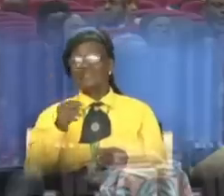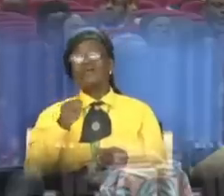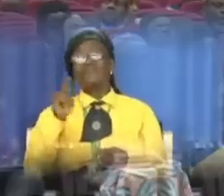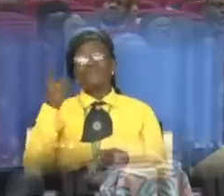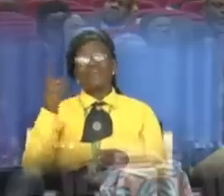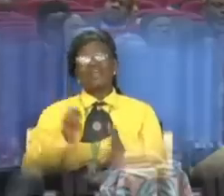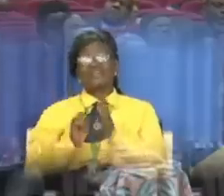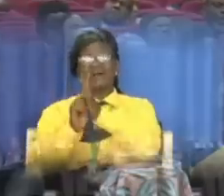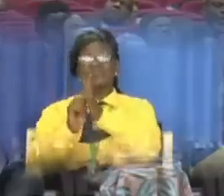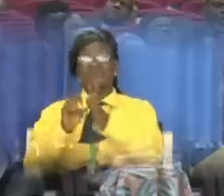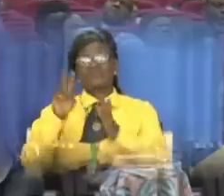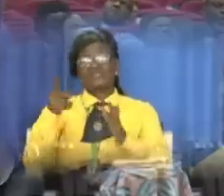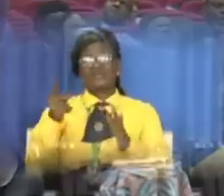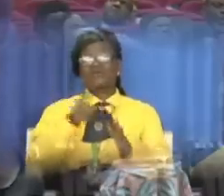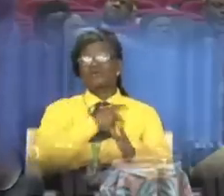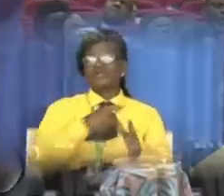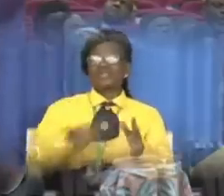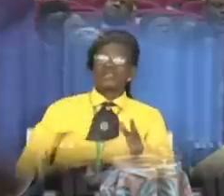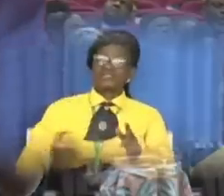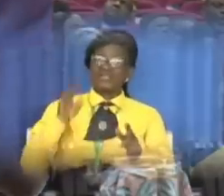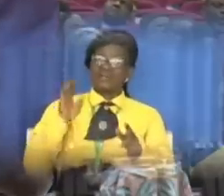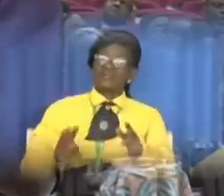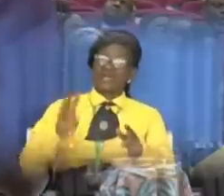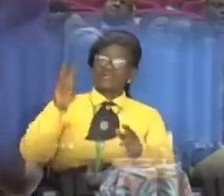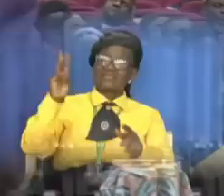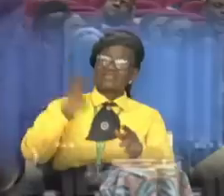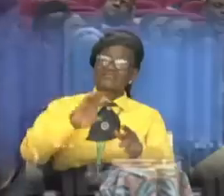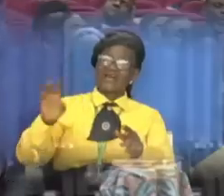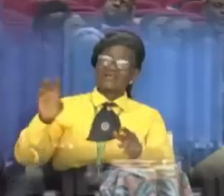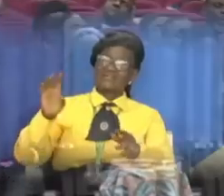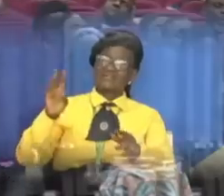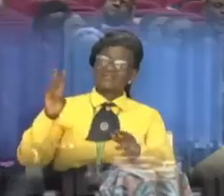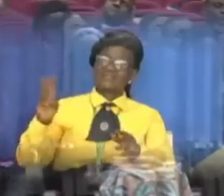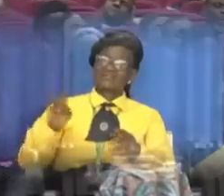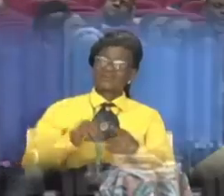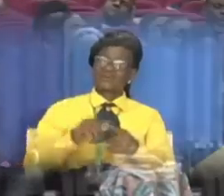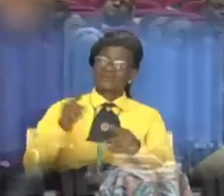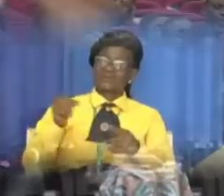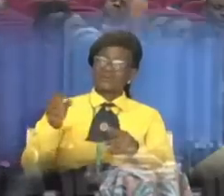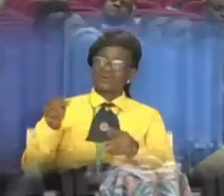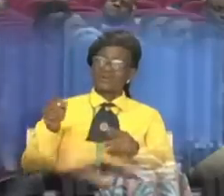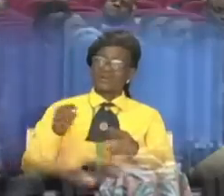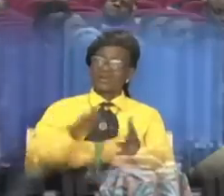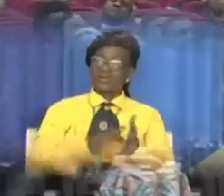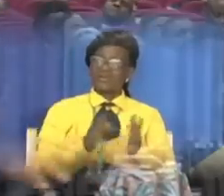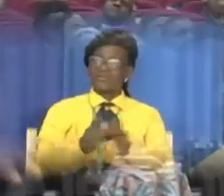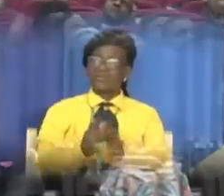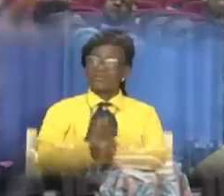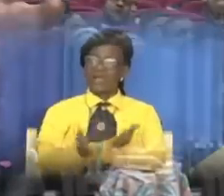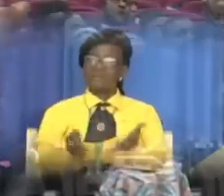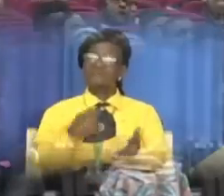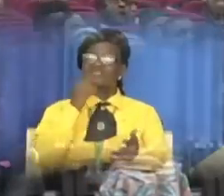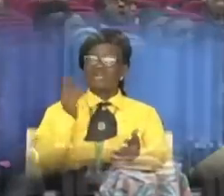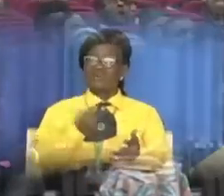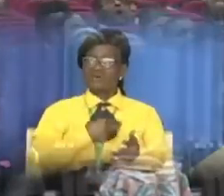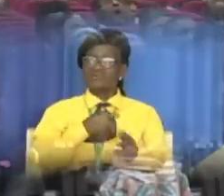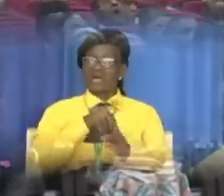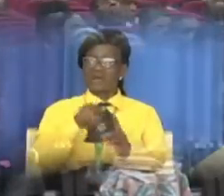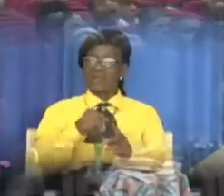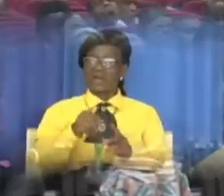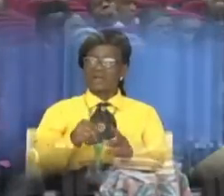17, 2 Kings 6 from verse 8 to 17, the Bible tells us about an army that came to